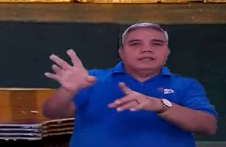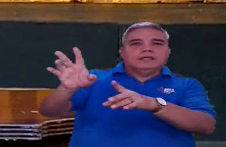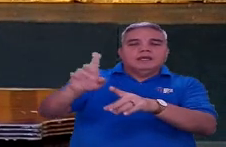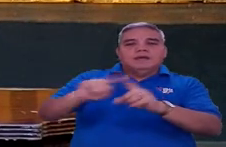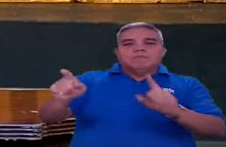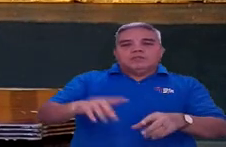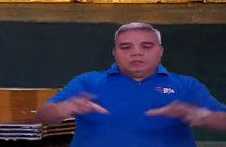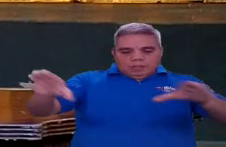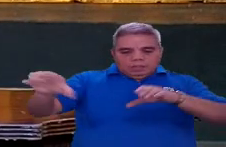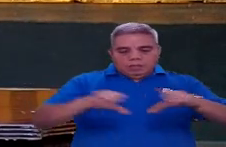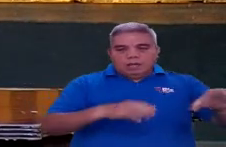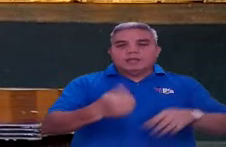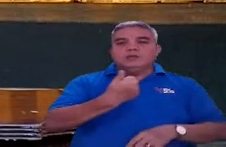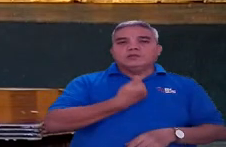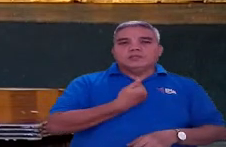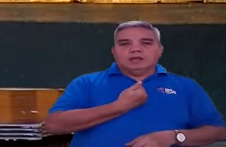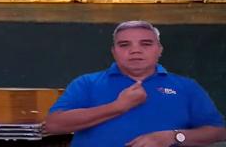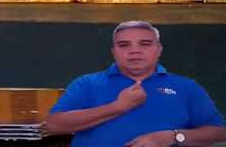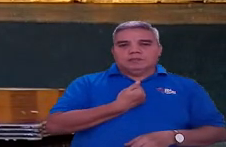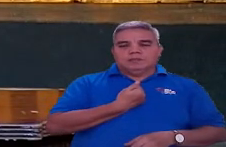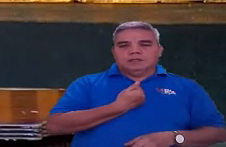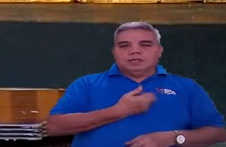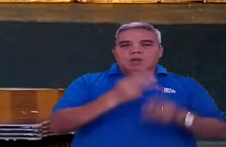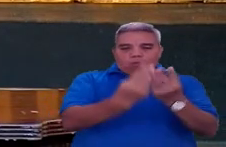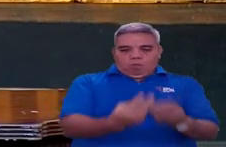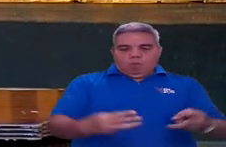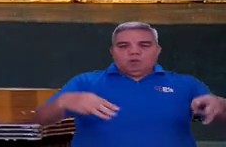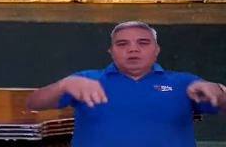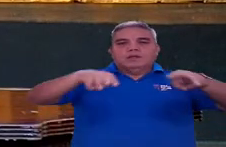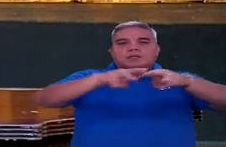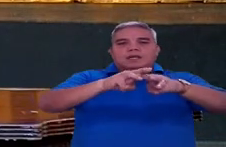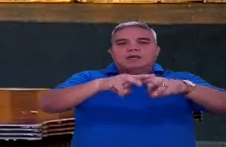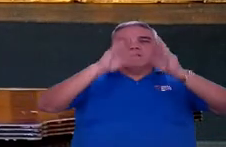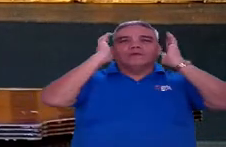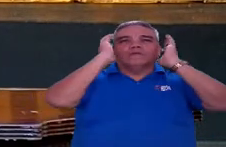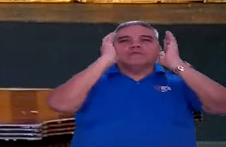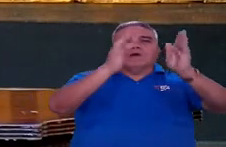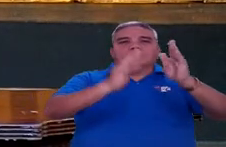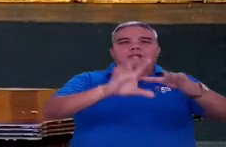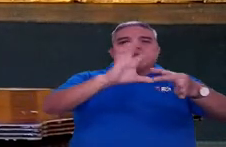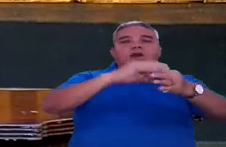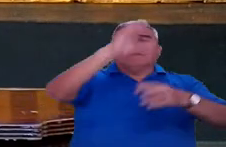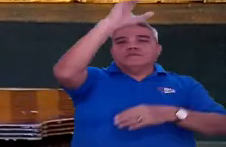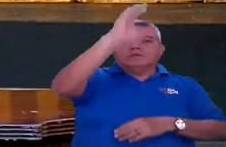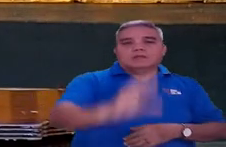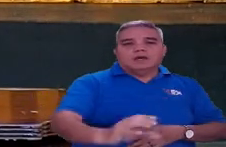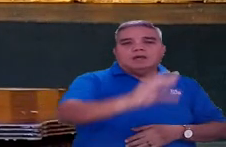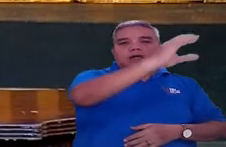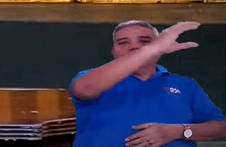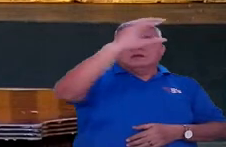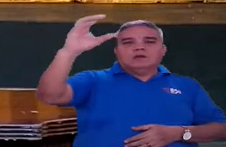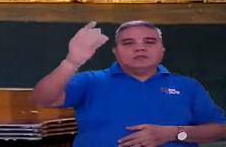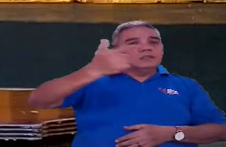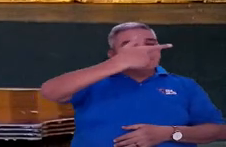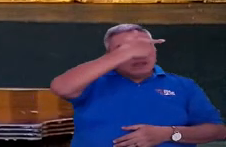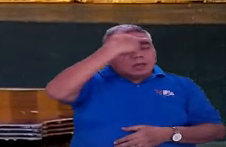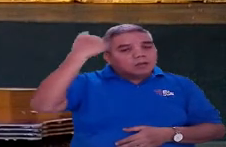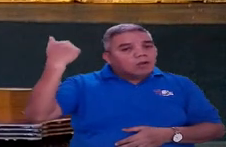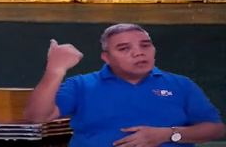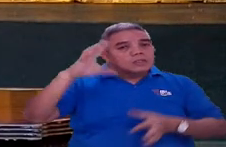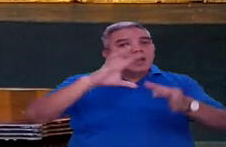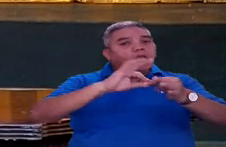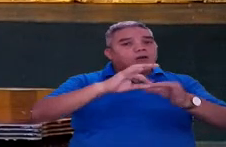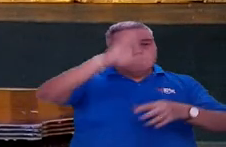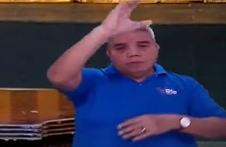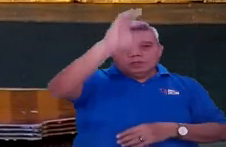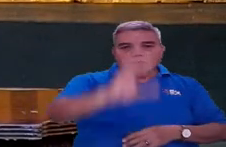ourselves so that we can conduct ourselves worthy of the cause of the cross. The cause of the